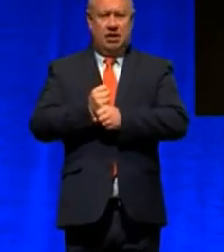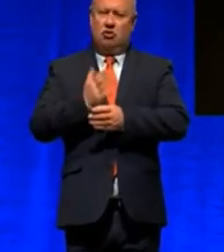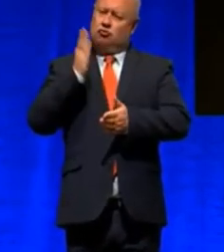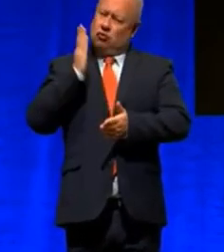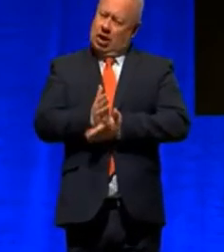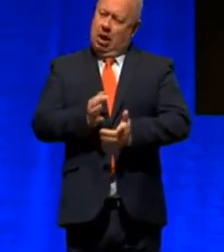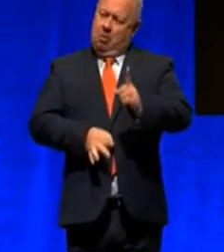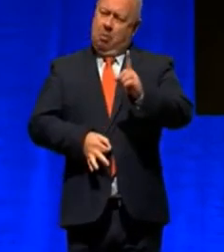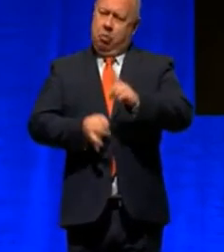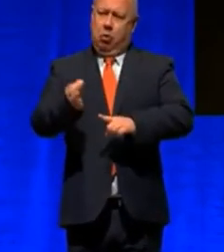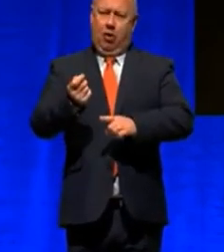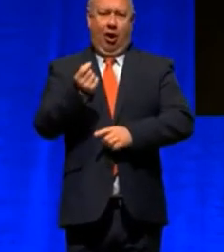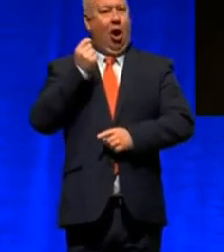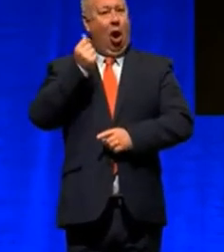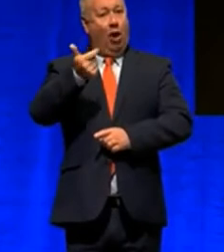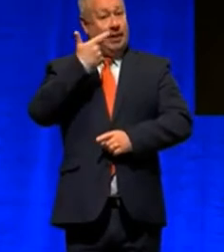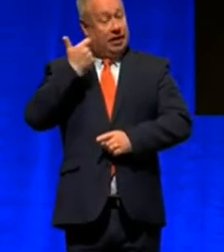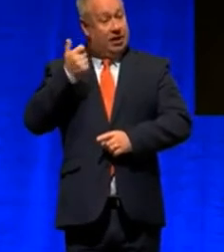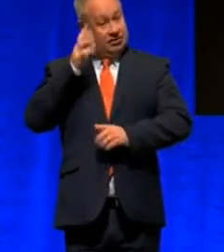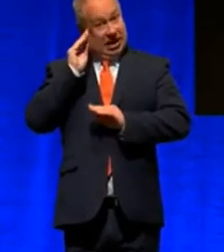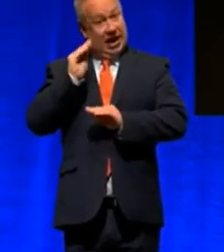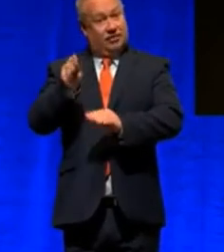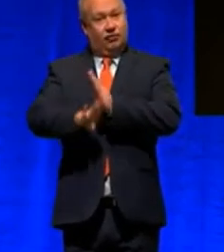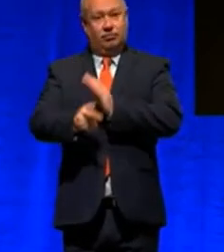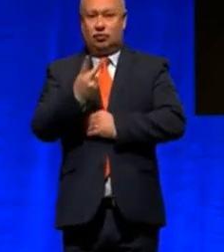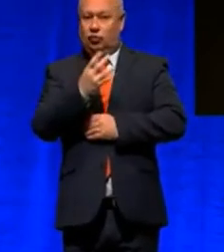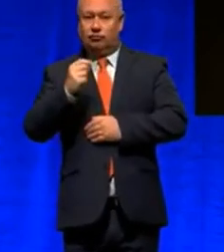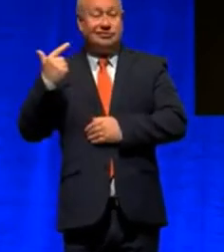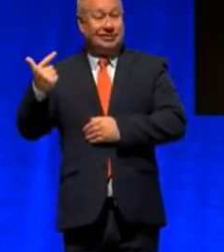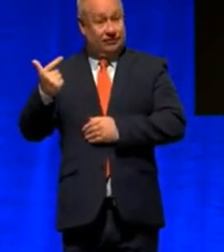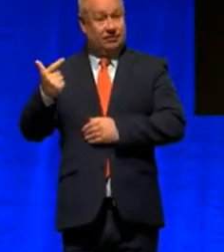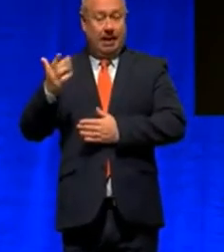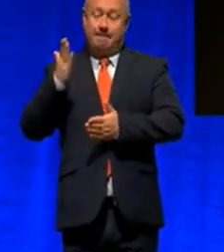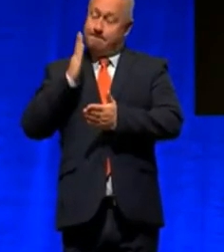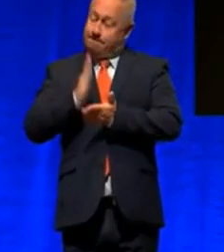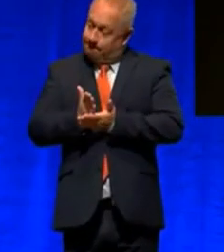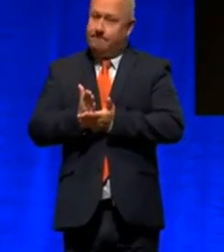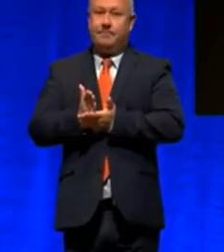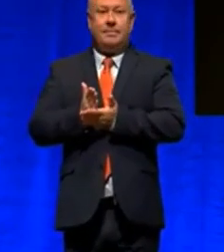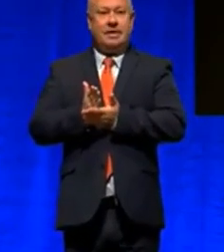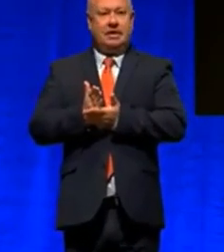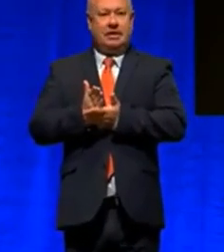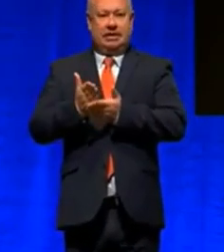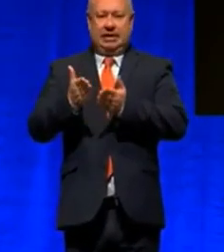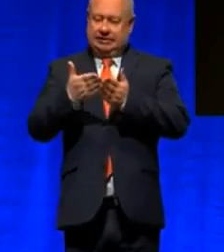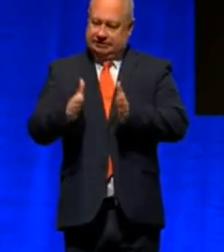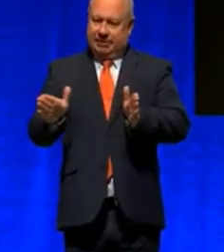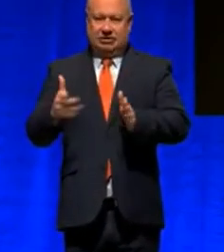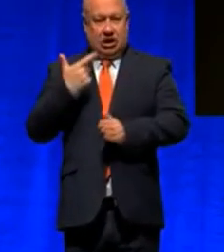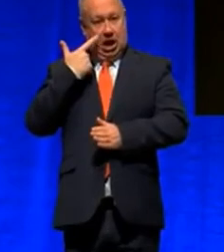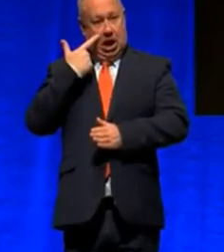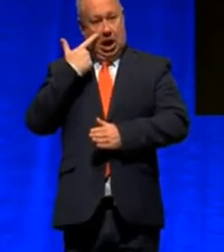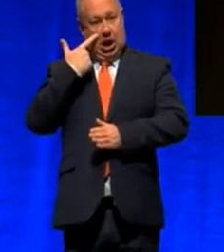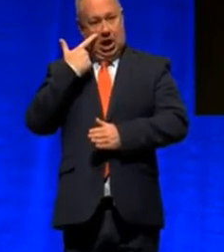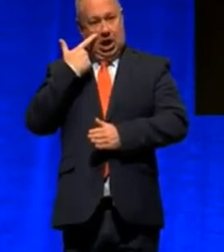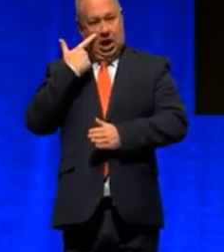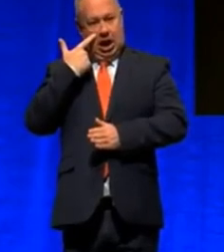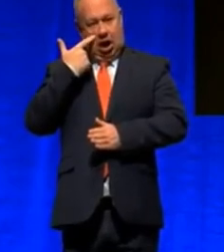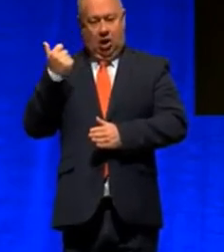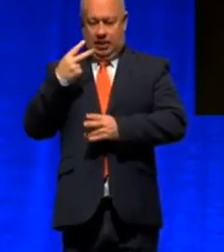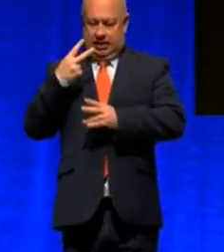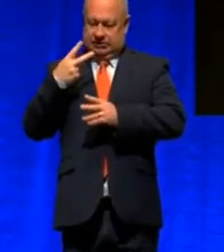strides in early years since 2007, particularly on the expansion of early childhood to 1140